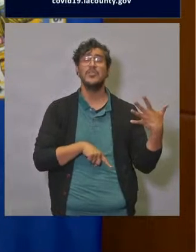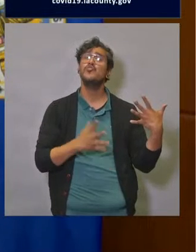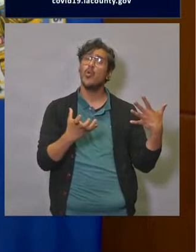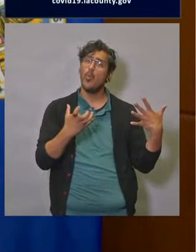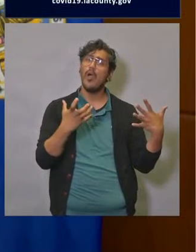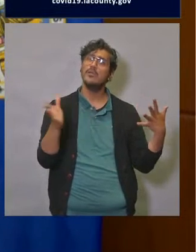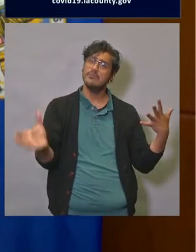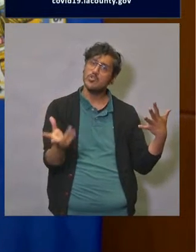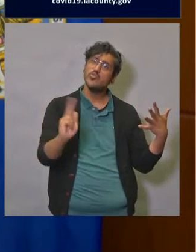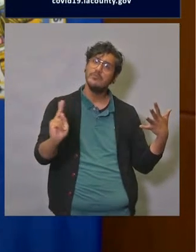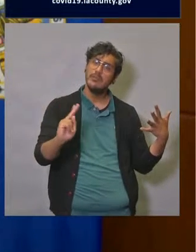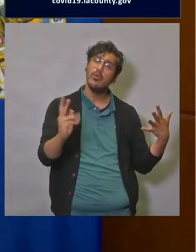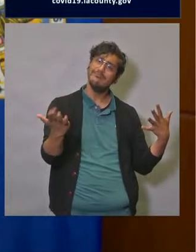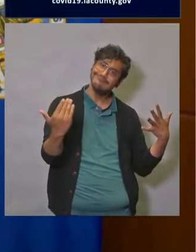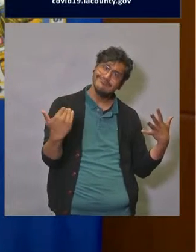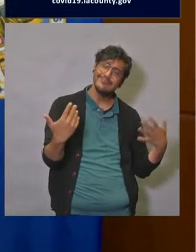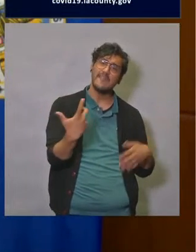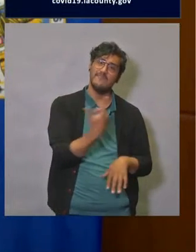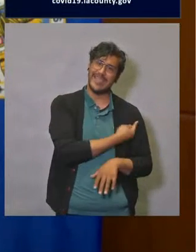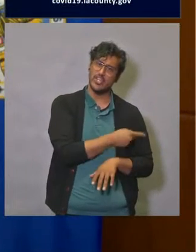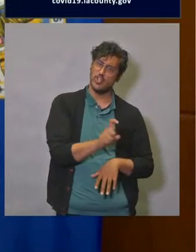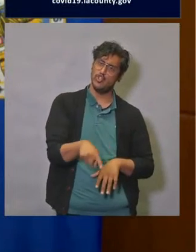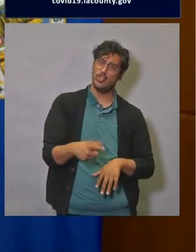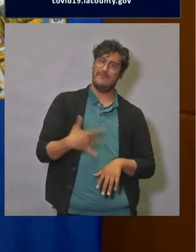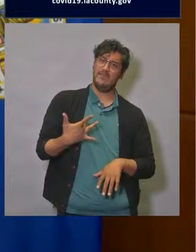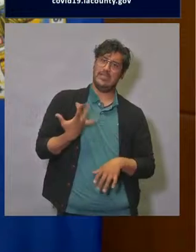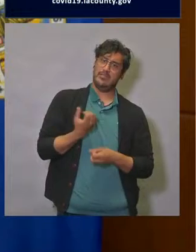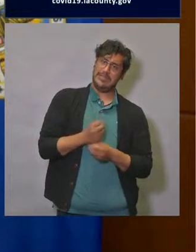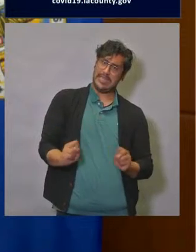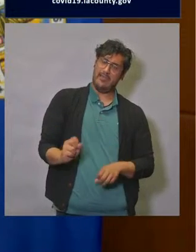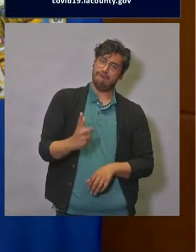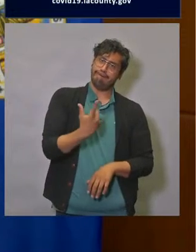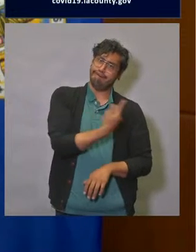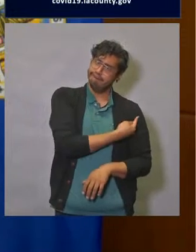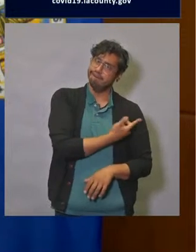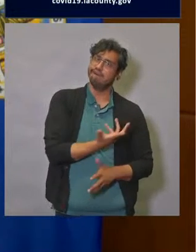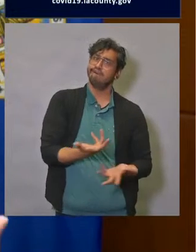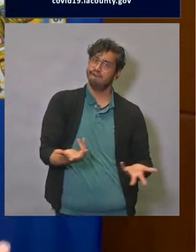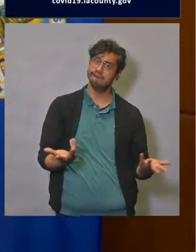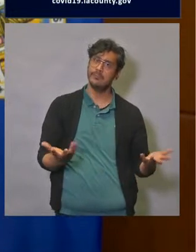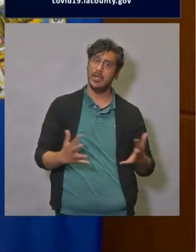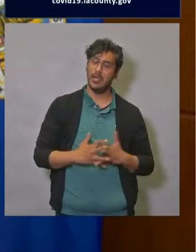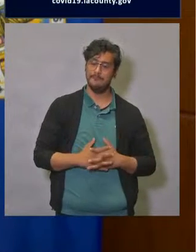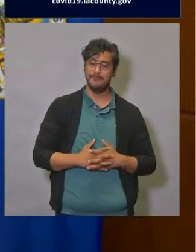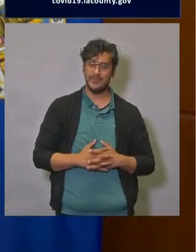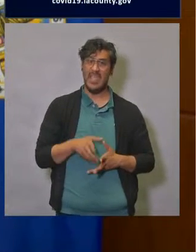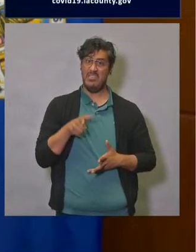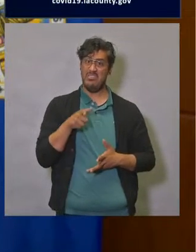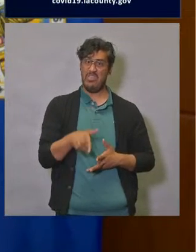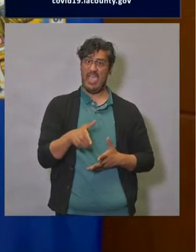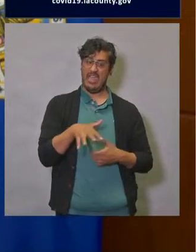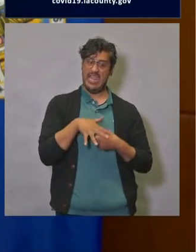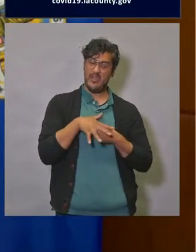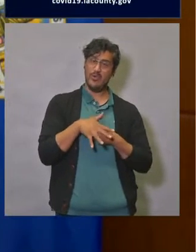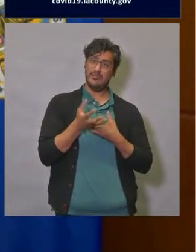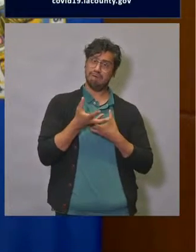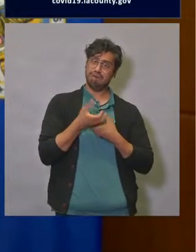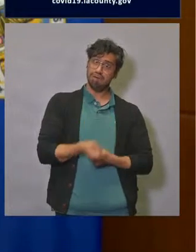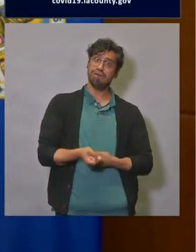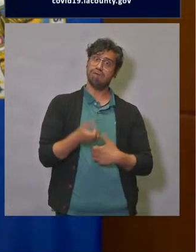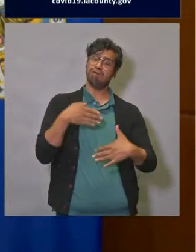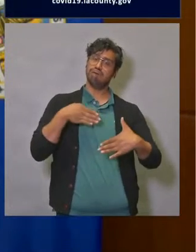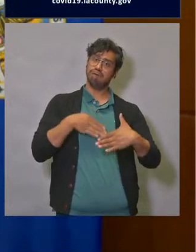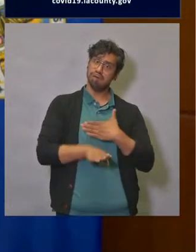get vaccinated. They should feel safe. They should feel that they're going into a trusted area, that we